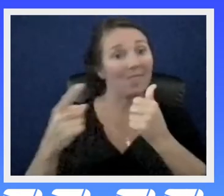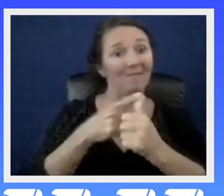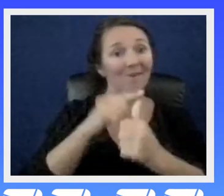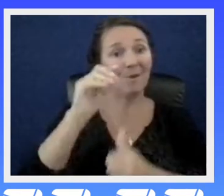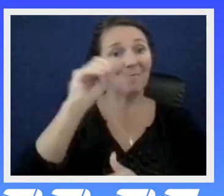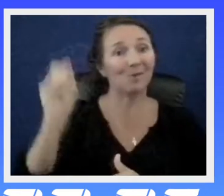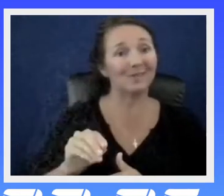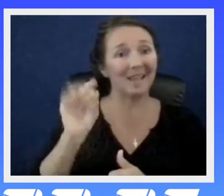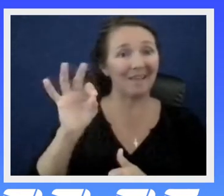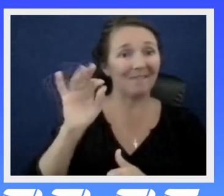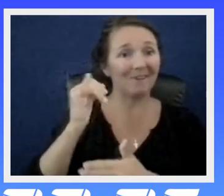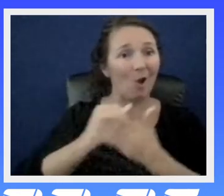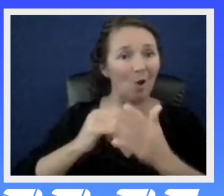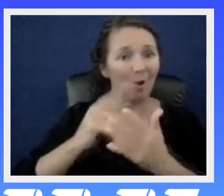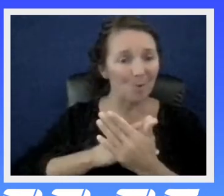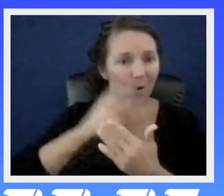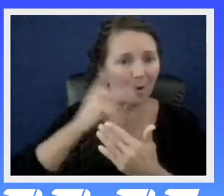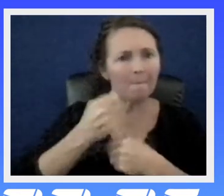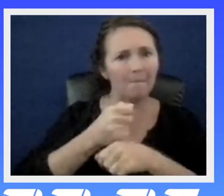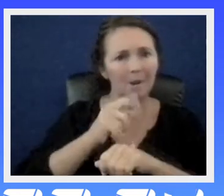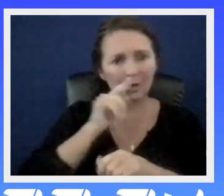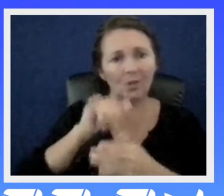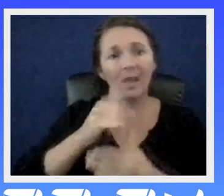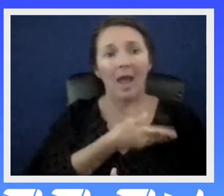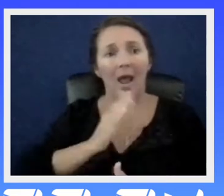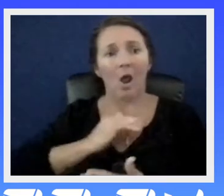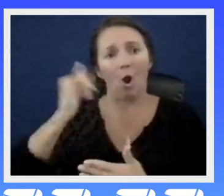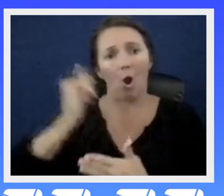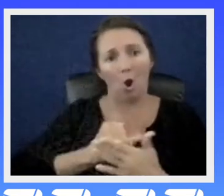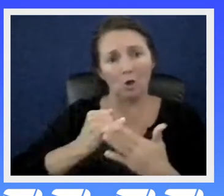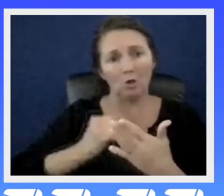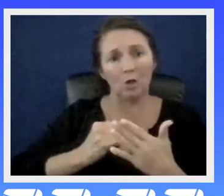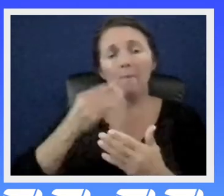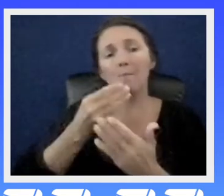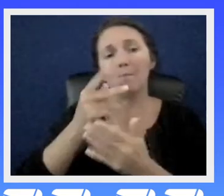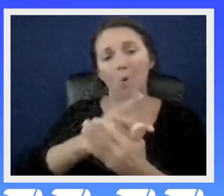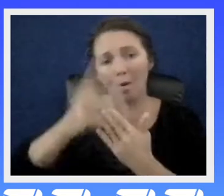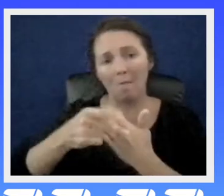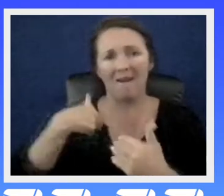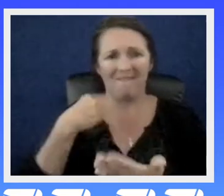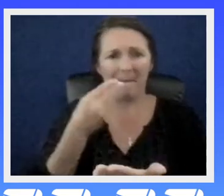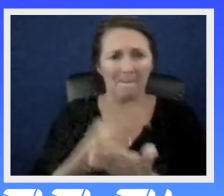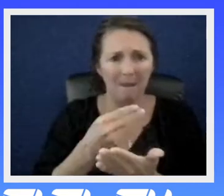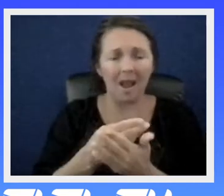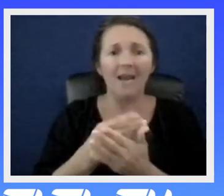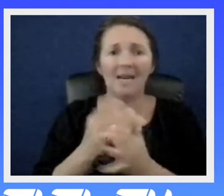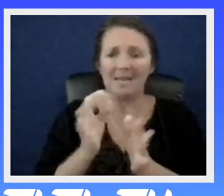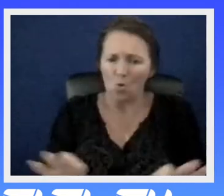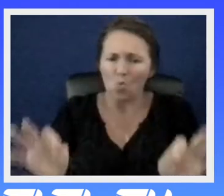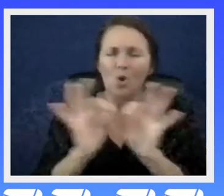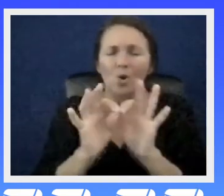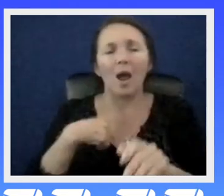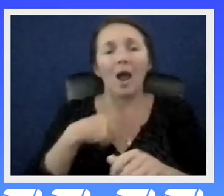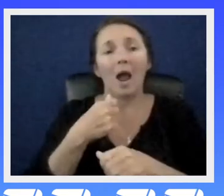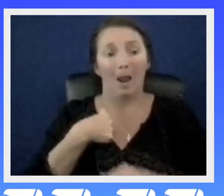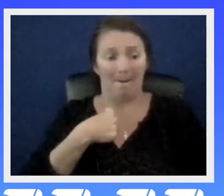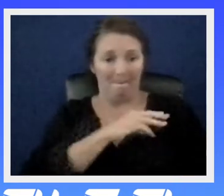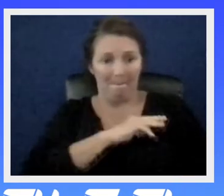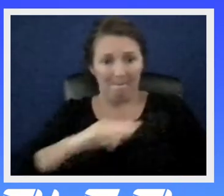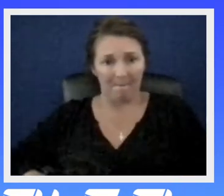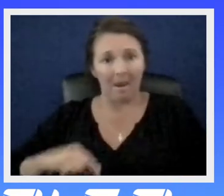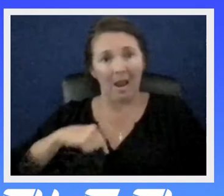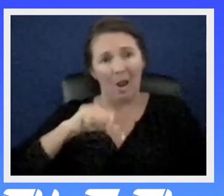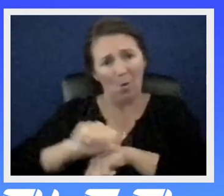program. Making sure that our arts programs have money is critical and something that I will do as mayor. I worked with the mayor's office